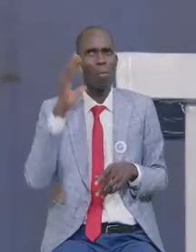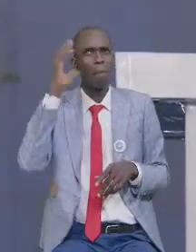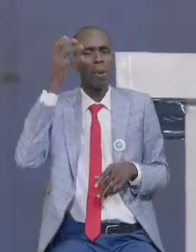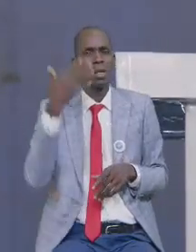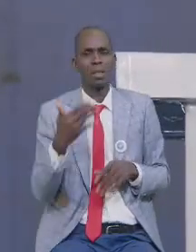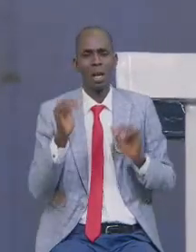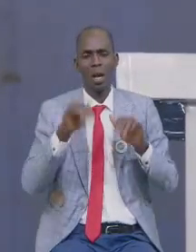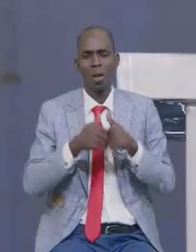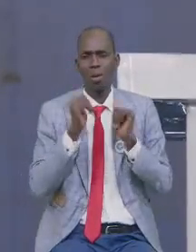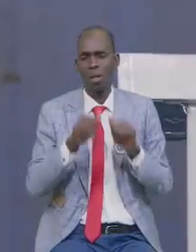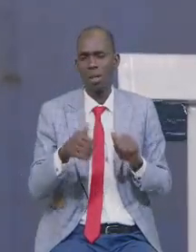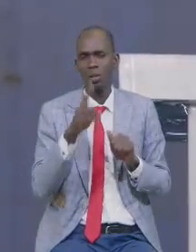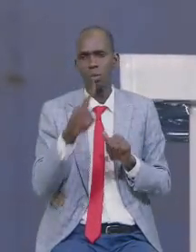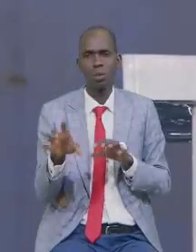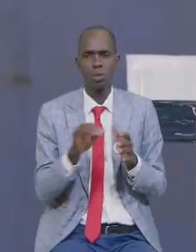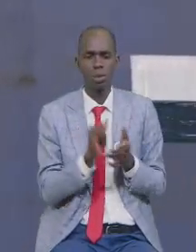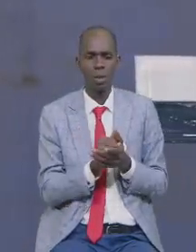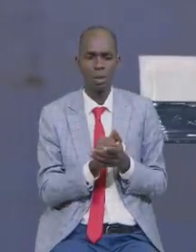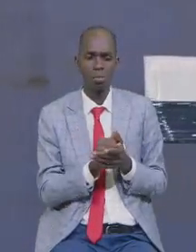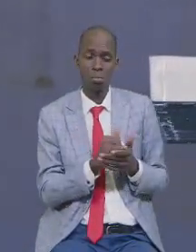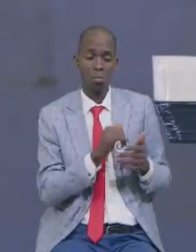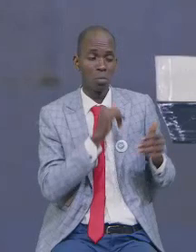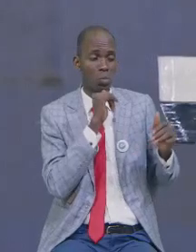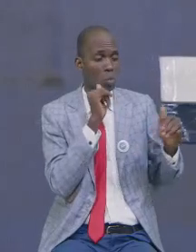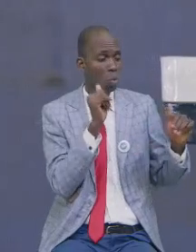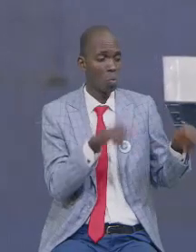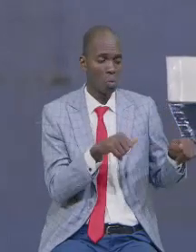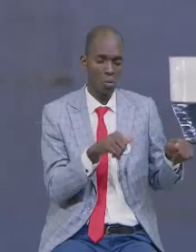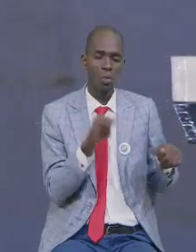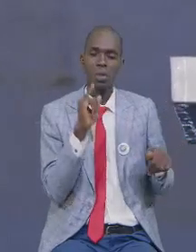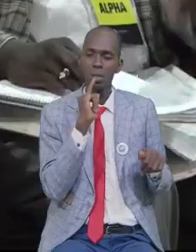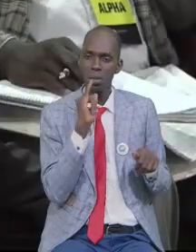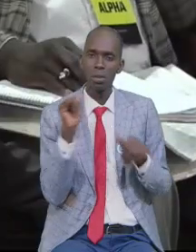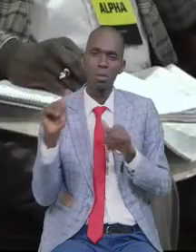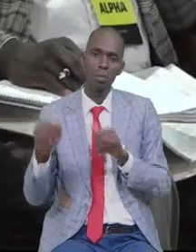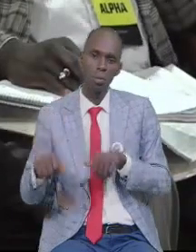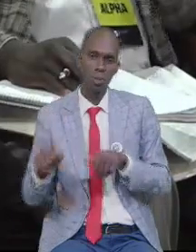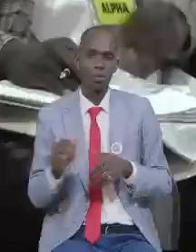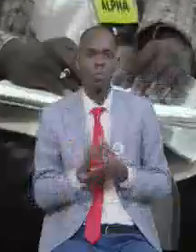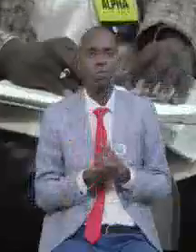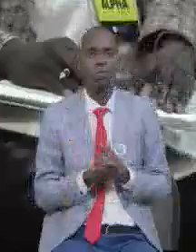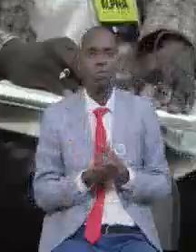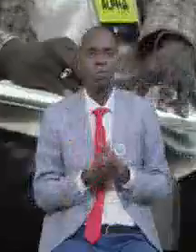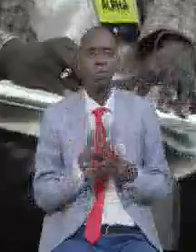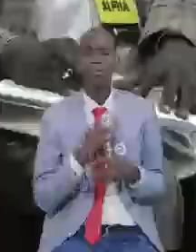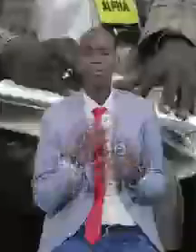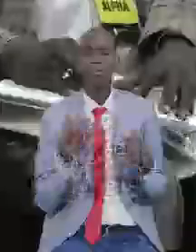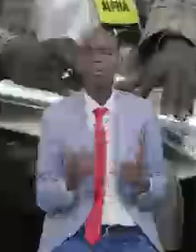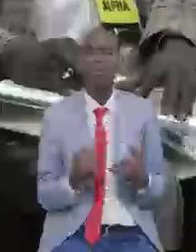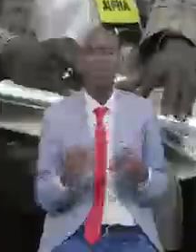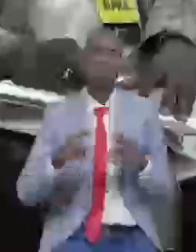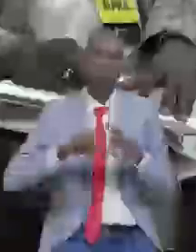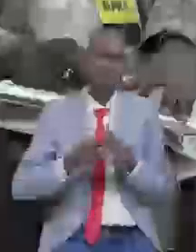that? But they said, impossible is possible. And he now began to construct